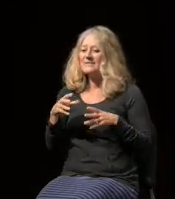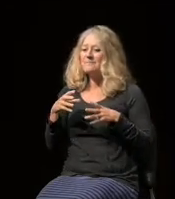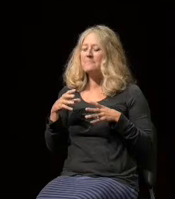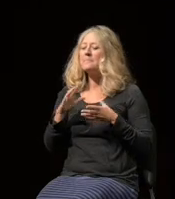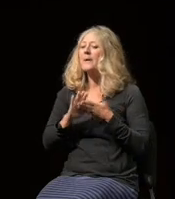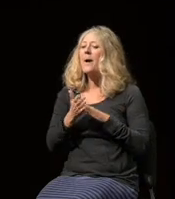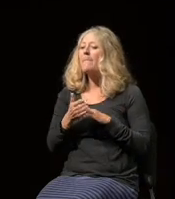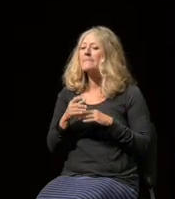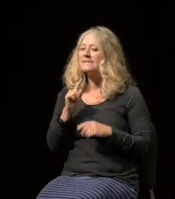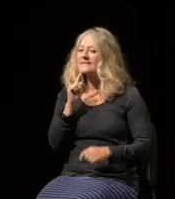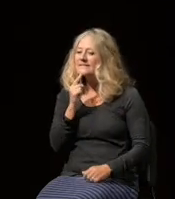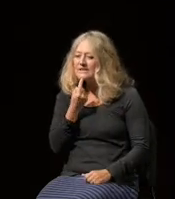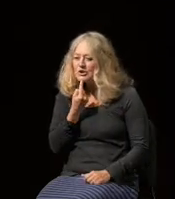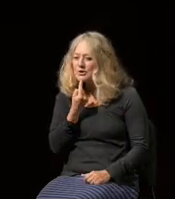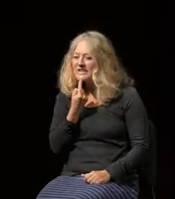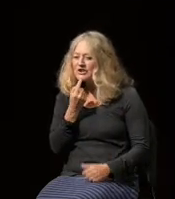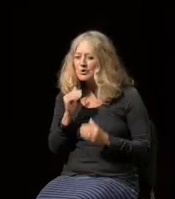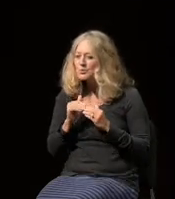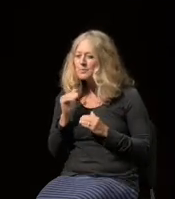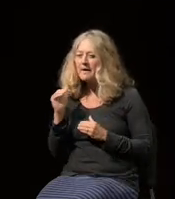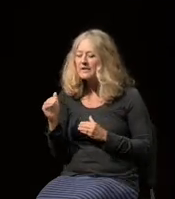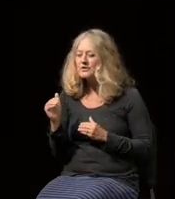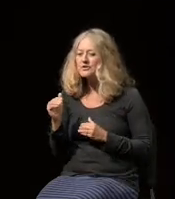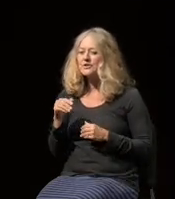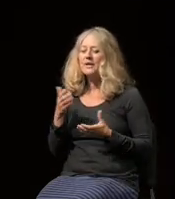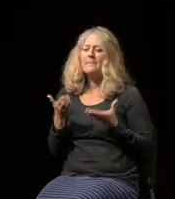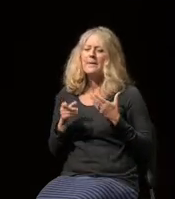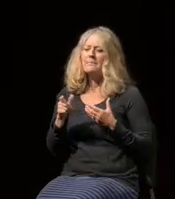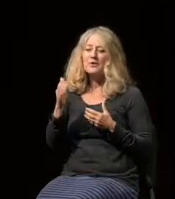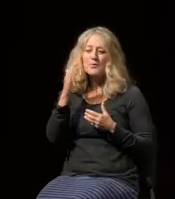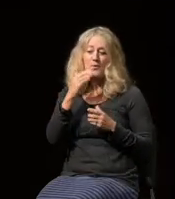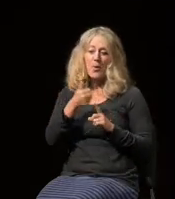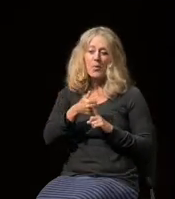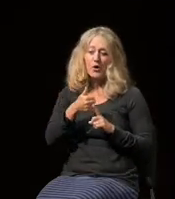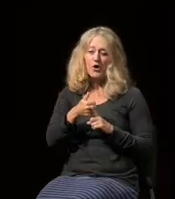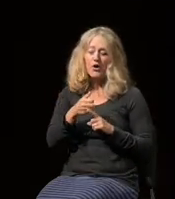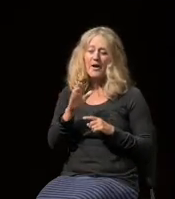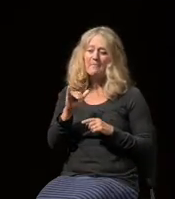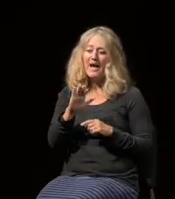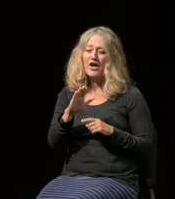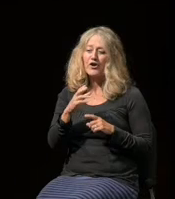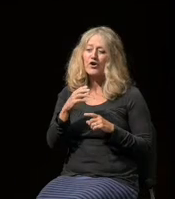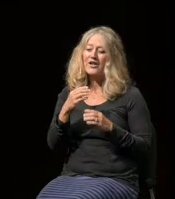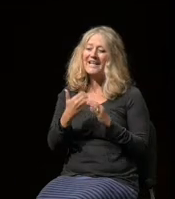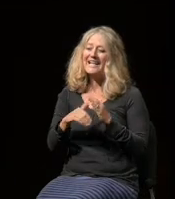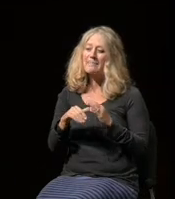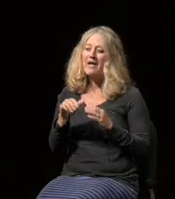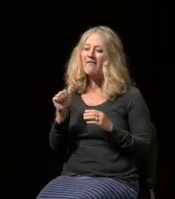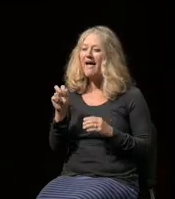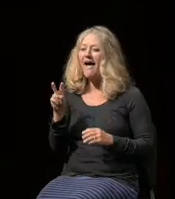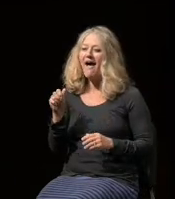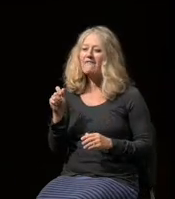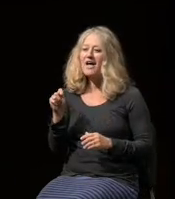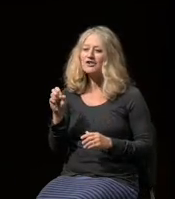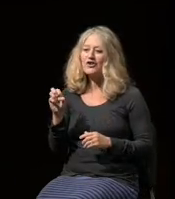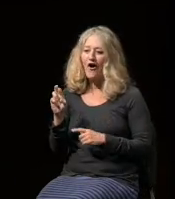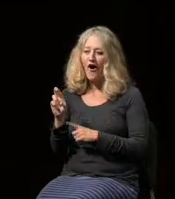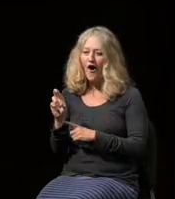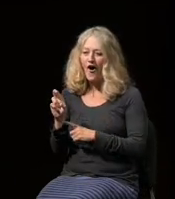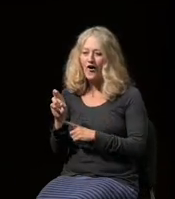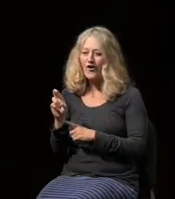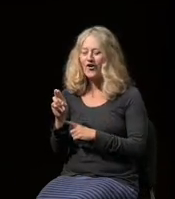seriously. In fact, you might know her by her email avatar of